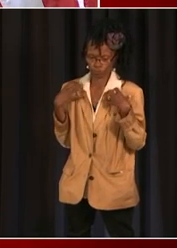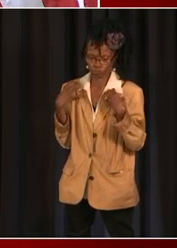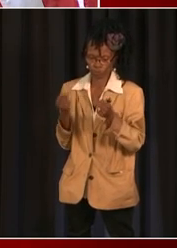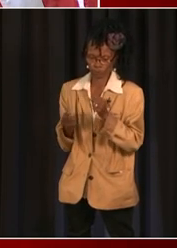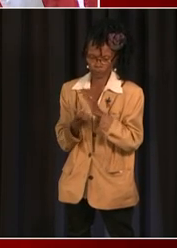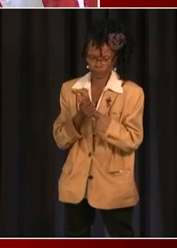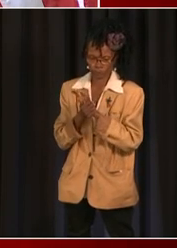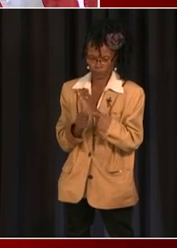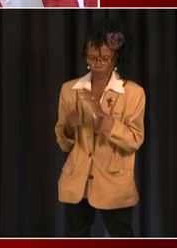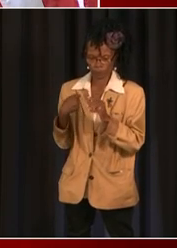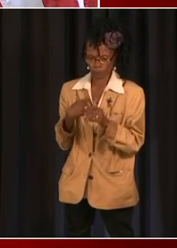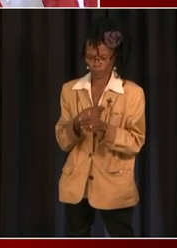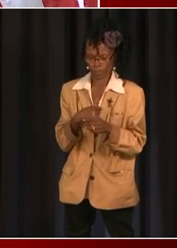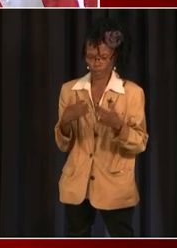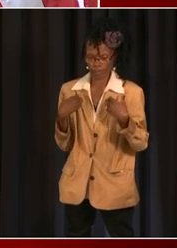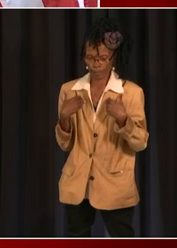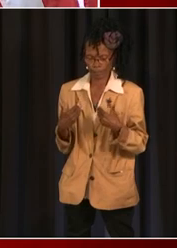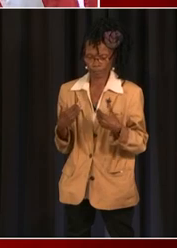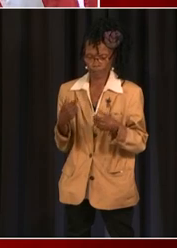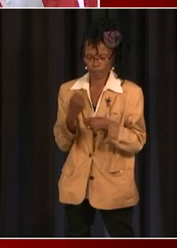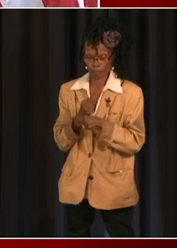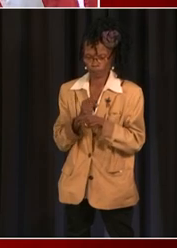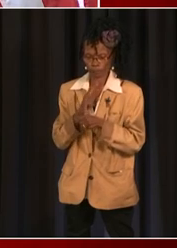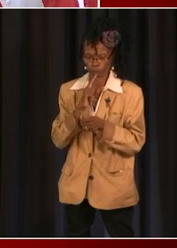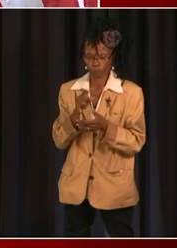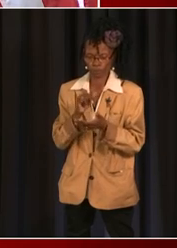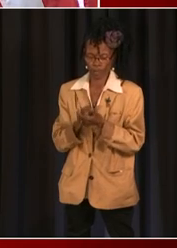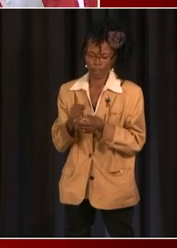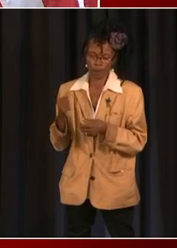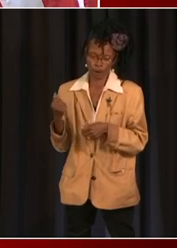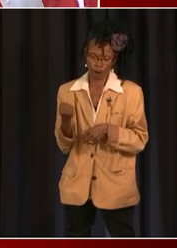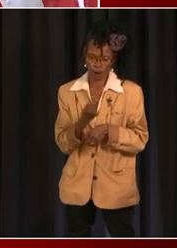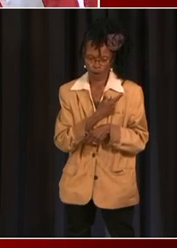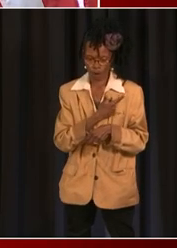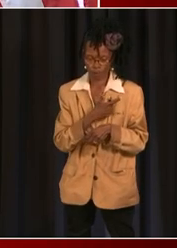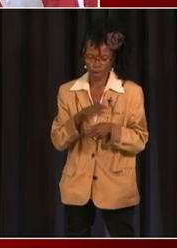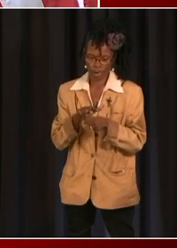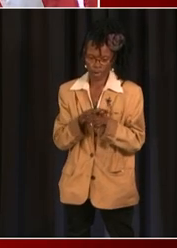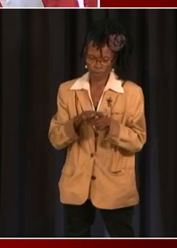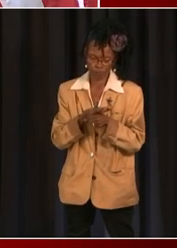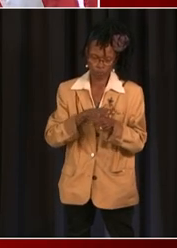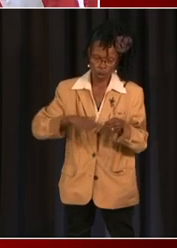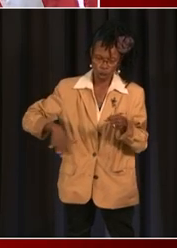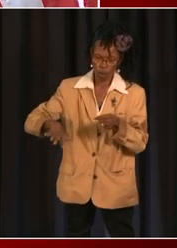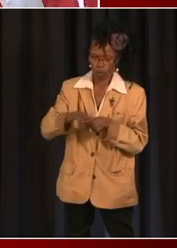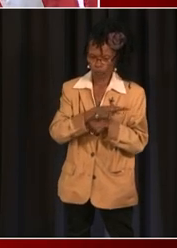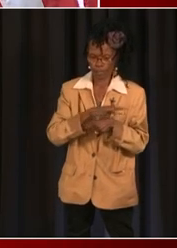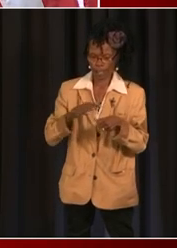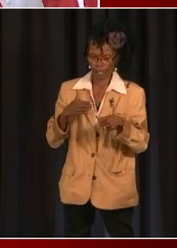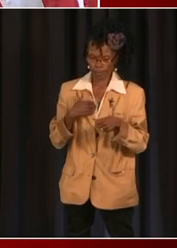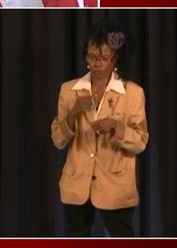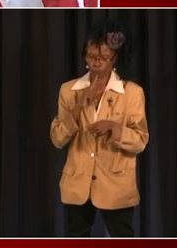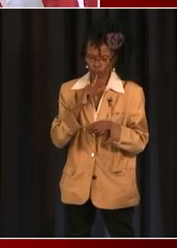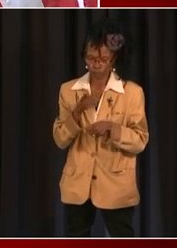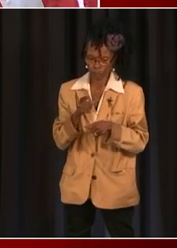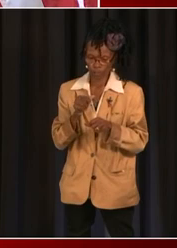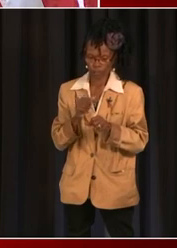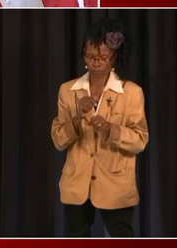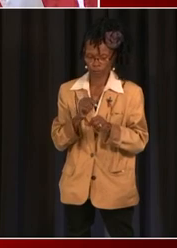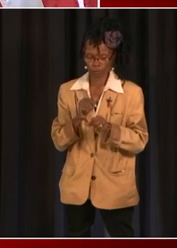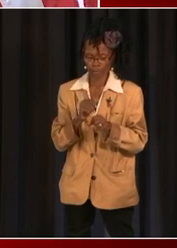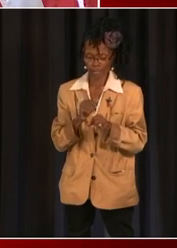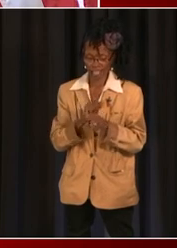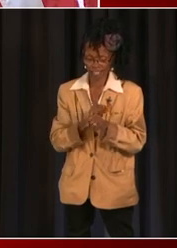talent that we have in the region to ensure that all of our counties in the National Capital Region can continue to have a robust COVID-19